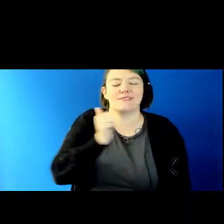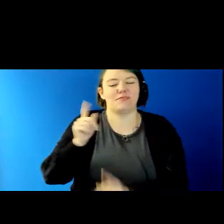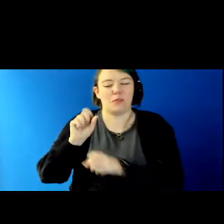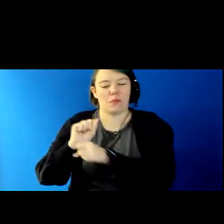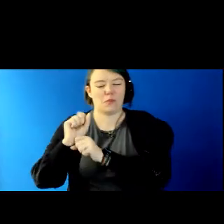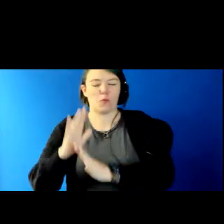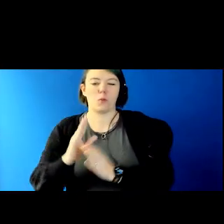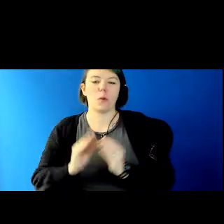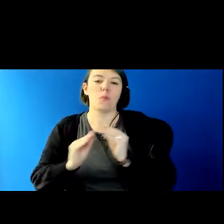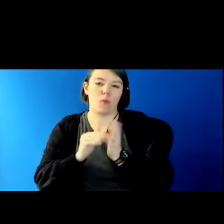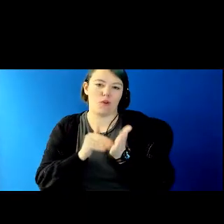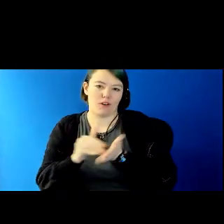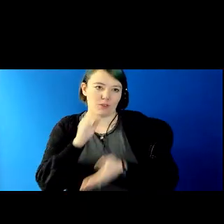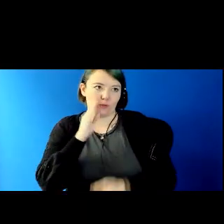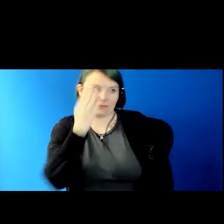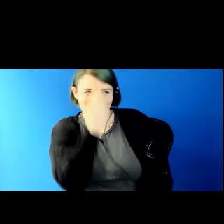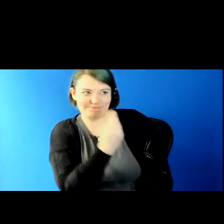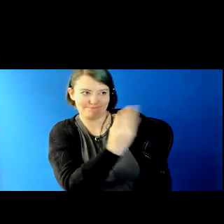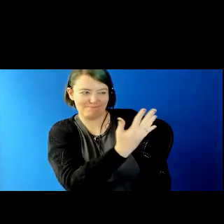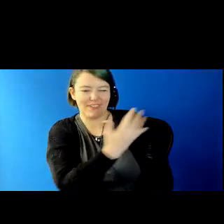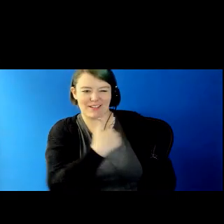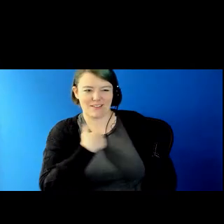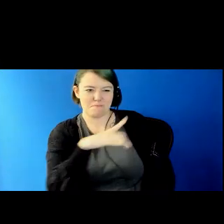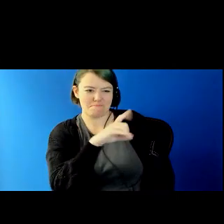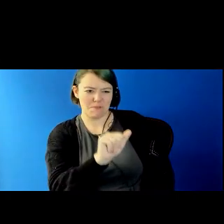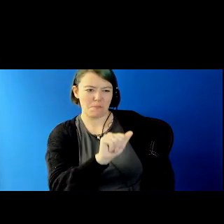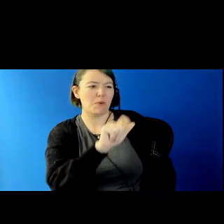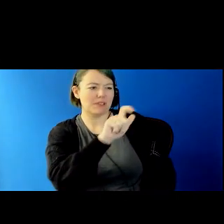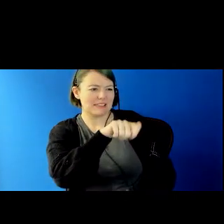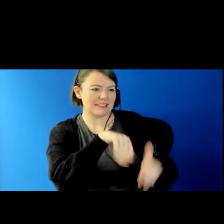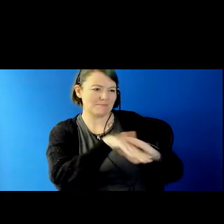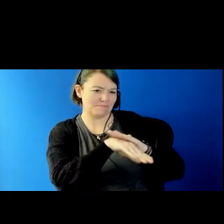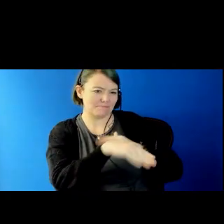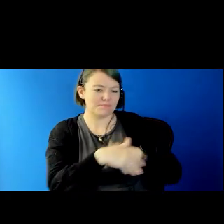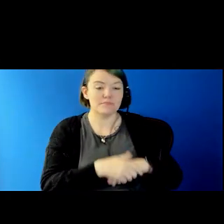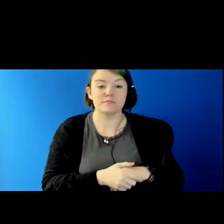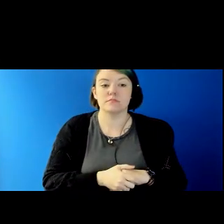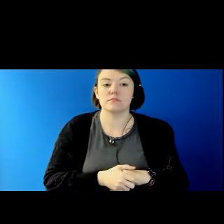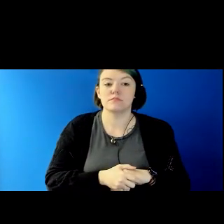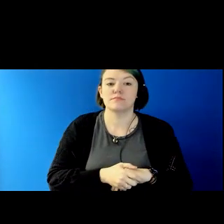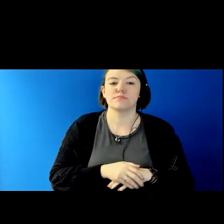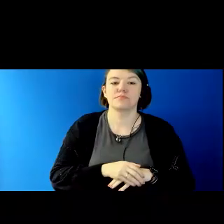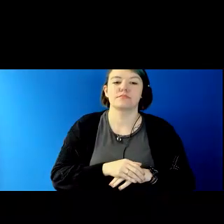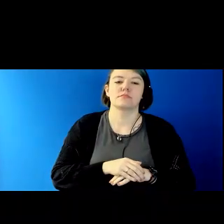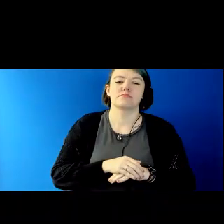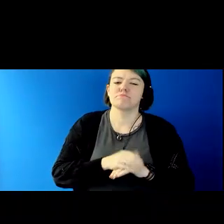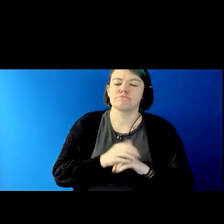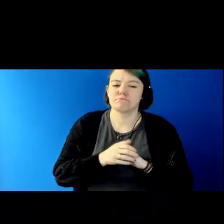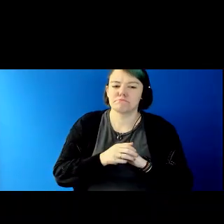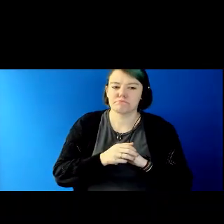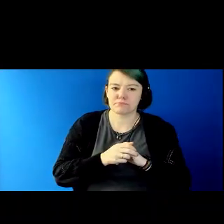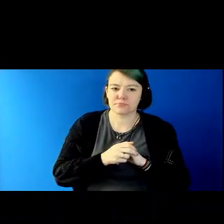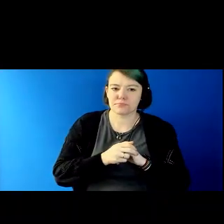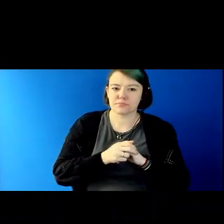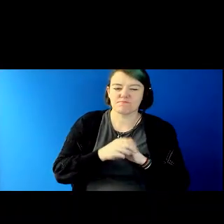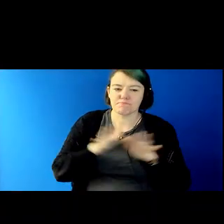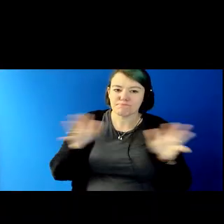how an organization can work together? Of course, Amanda. So fostering disability inclusive teams